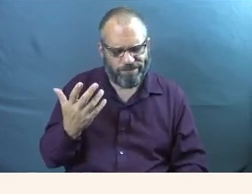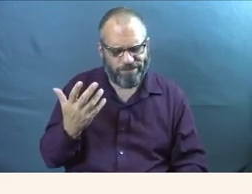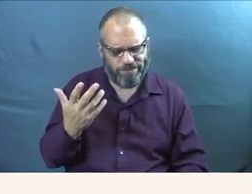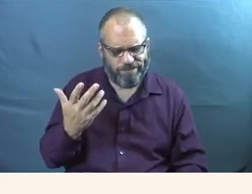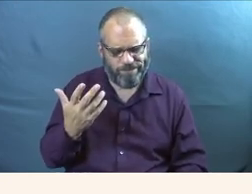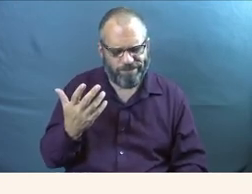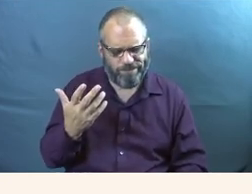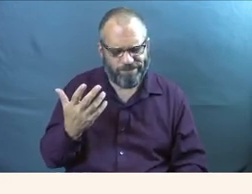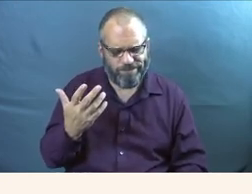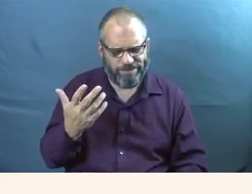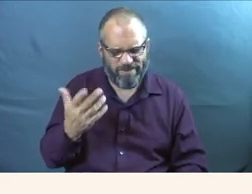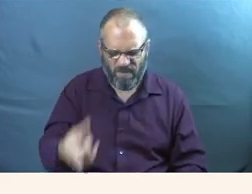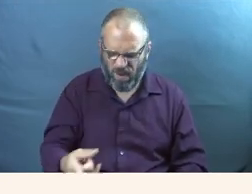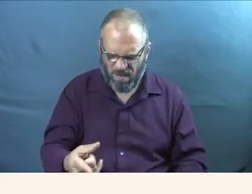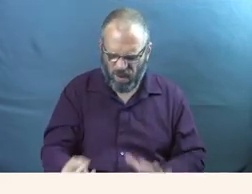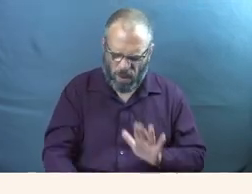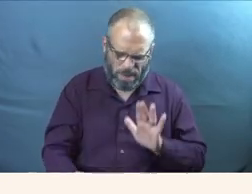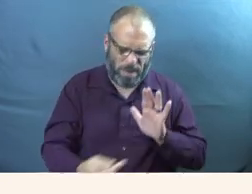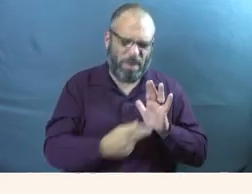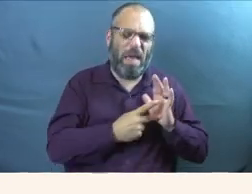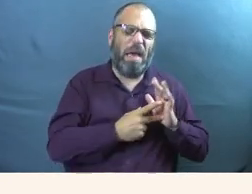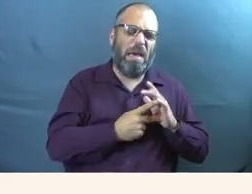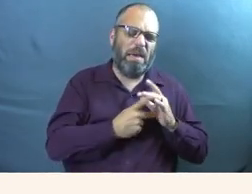for going back to this stuff and